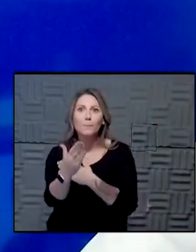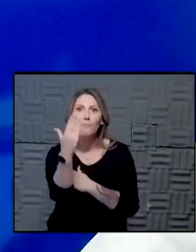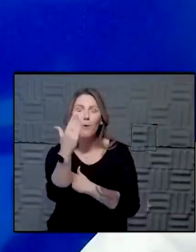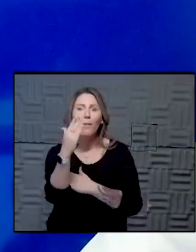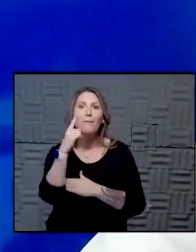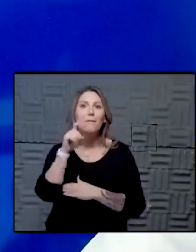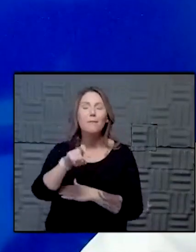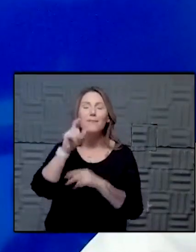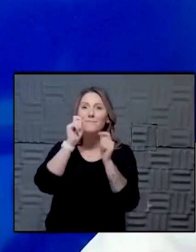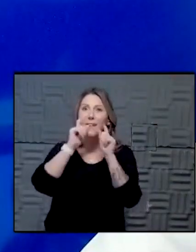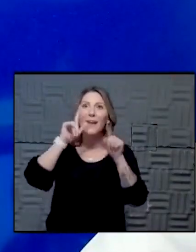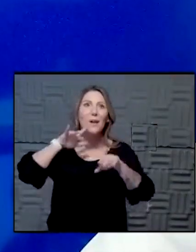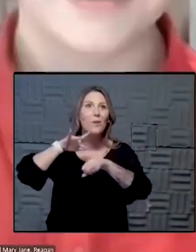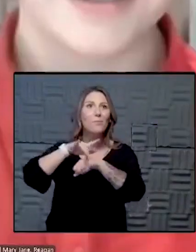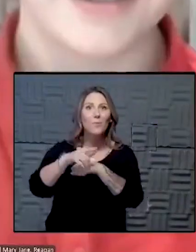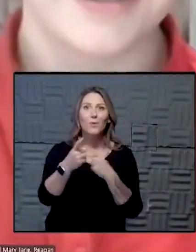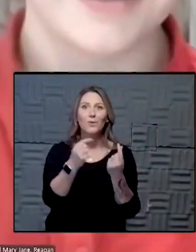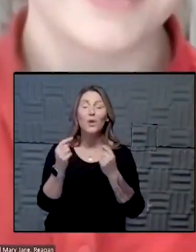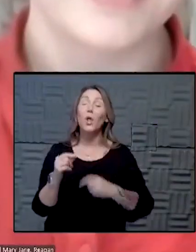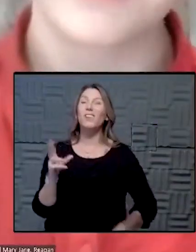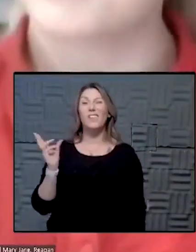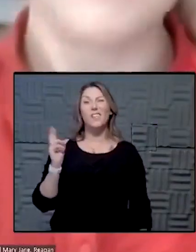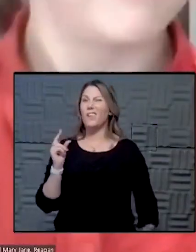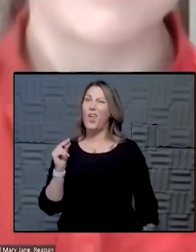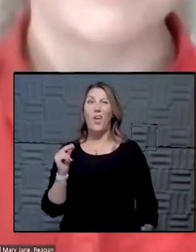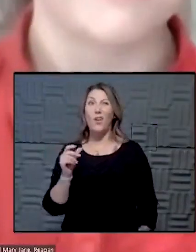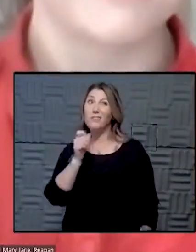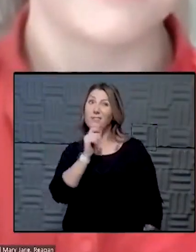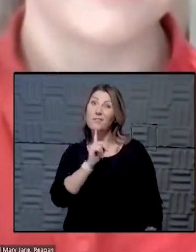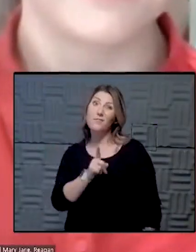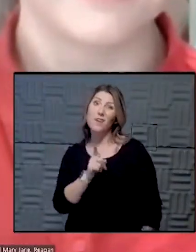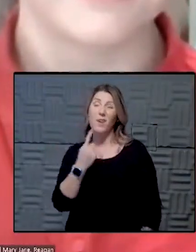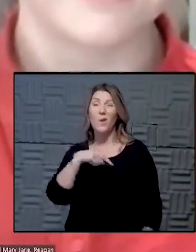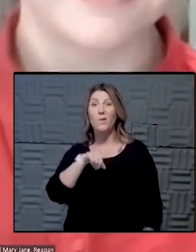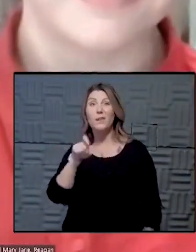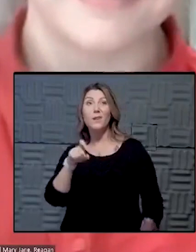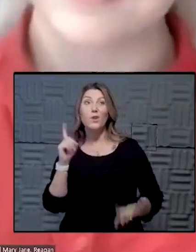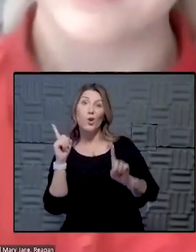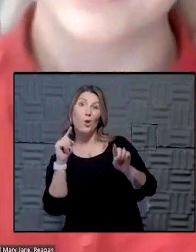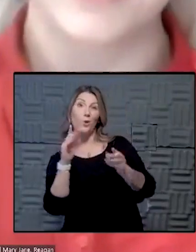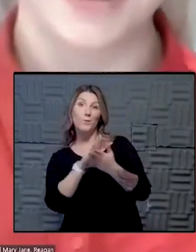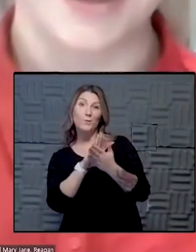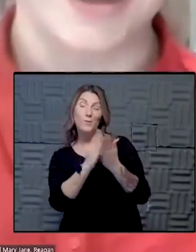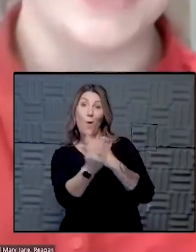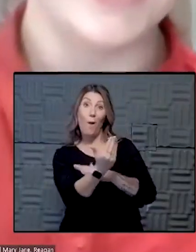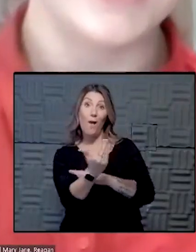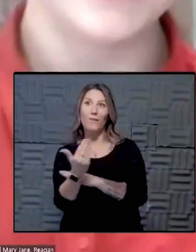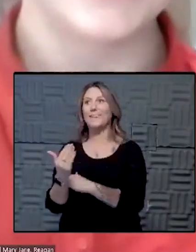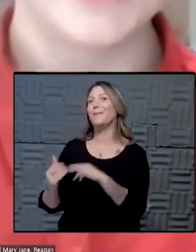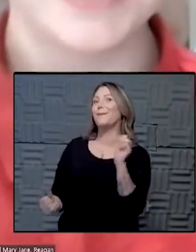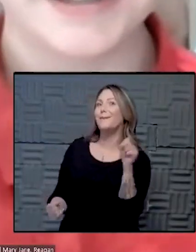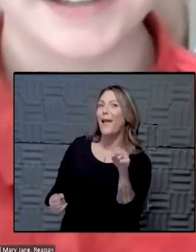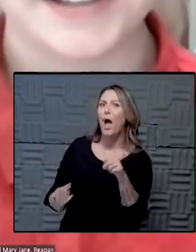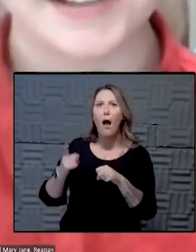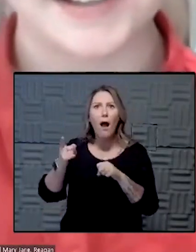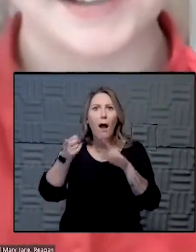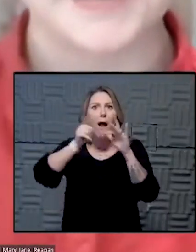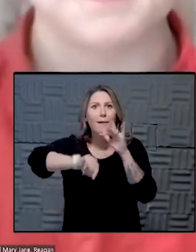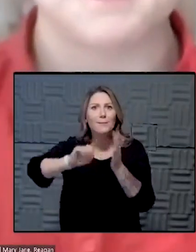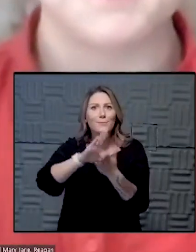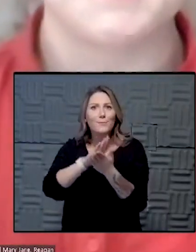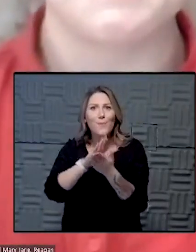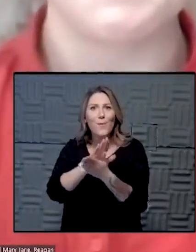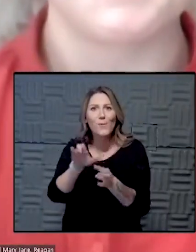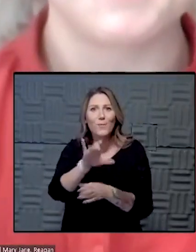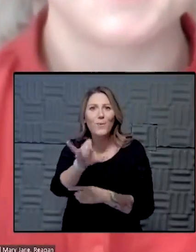pretty early to do this. No, not really, because we have to go to school every morning. Well, wait a minute. Are you skipping school to do this? Is